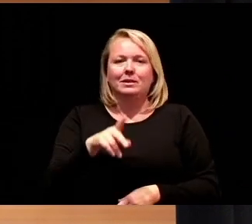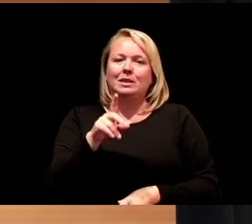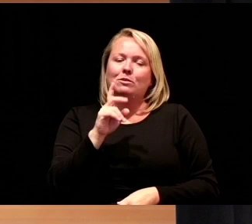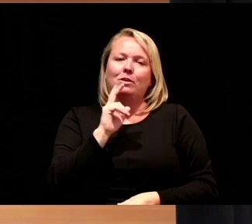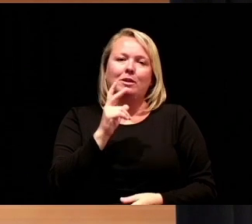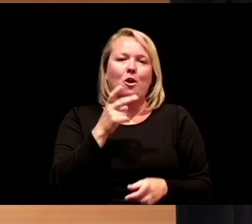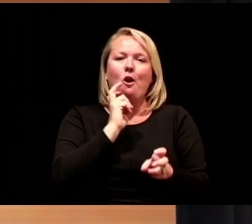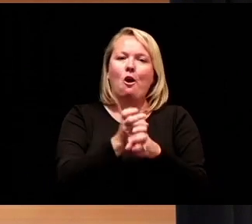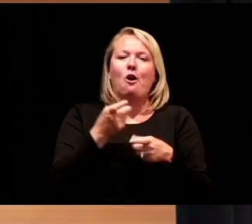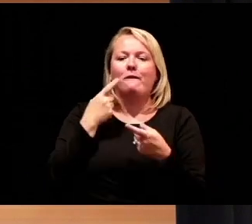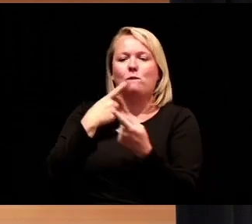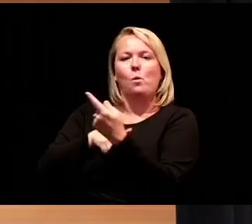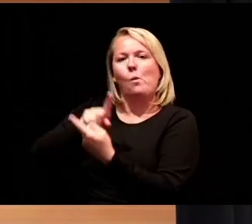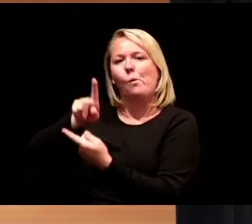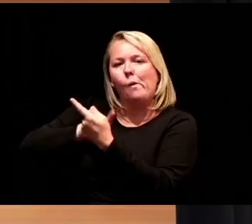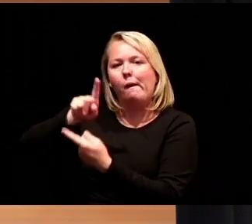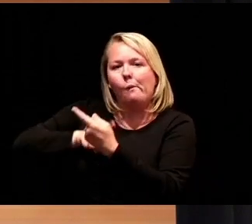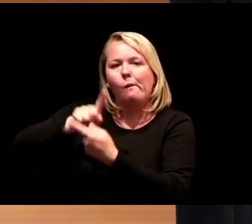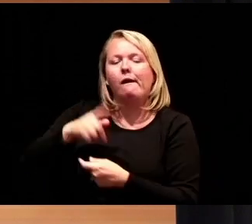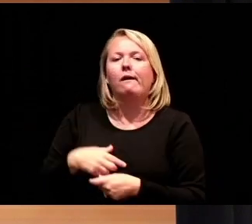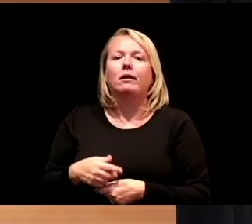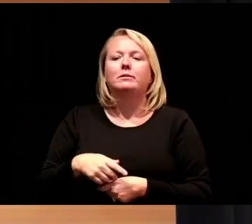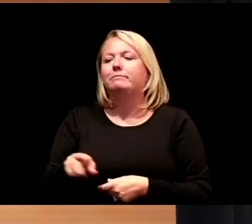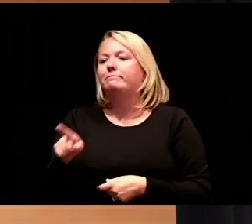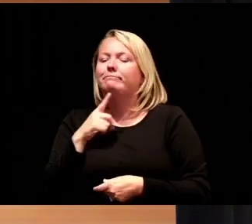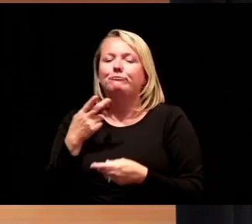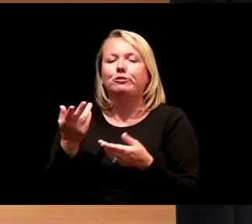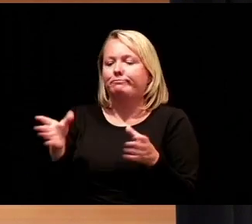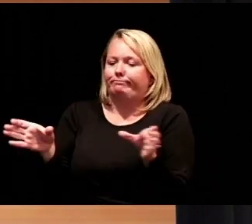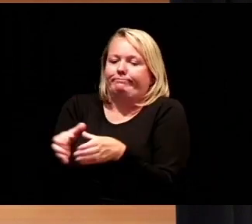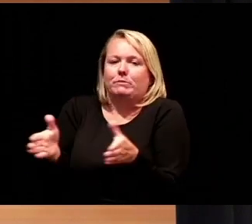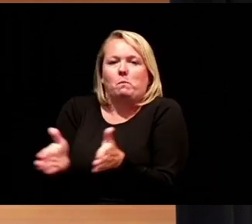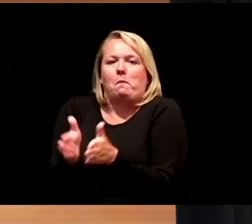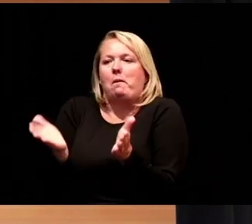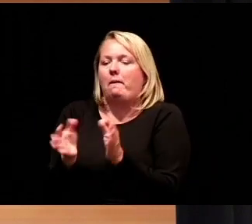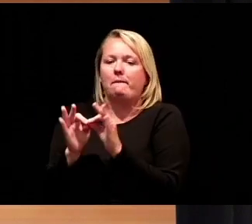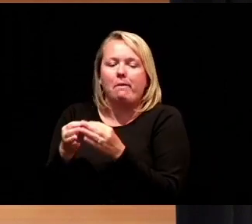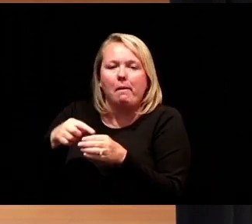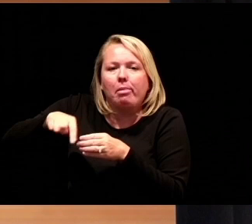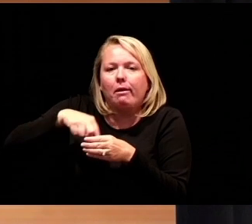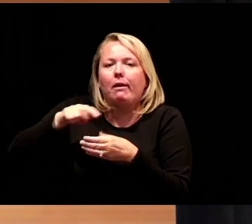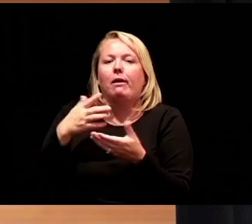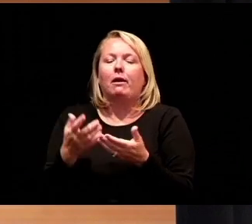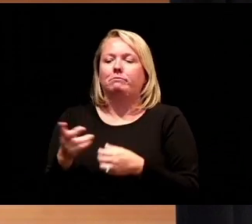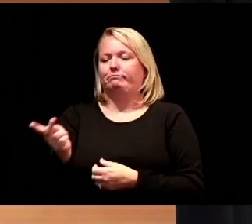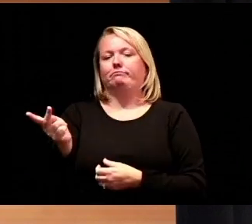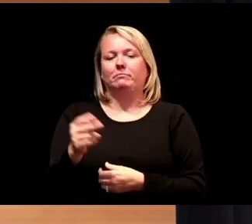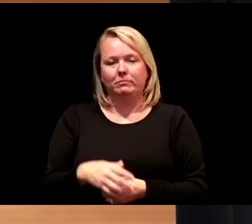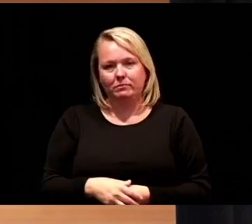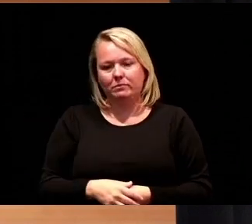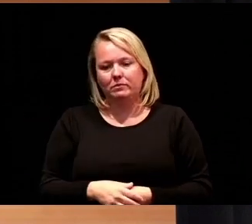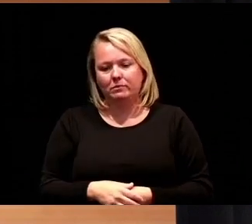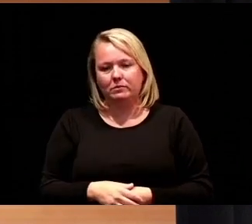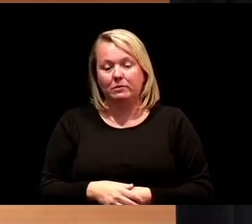employ that standard, it just seems like there's enough leeway for the judges to reach the end result